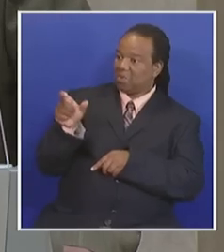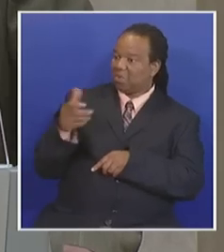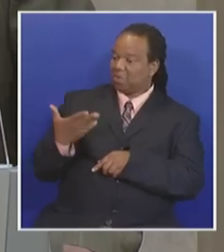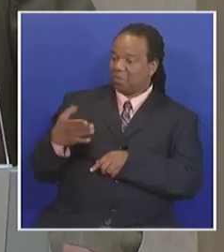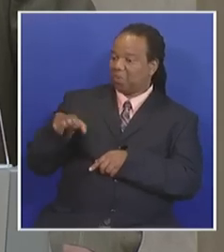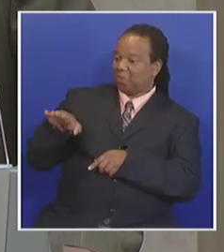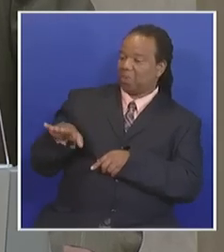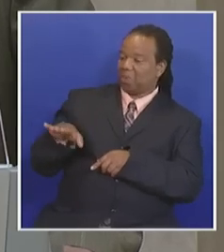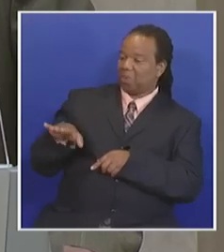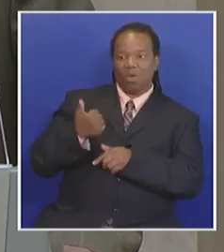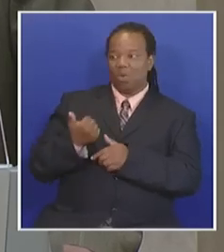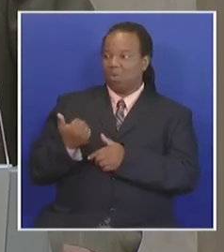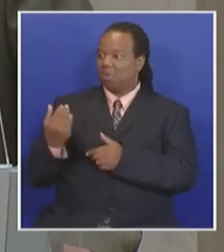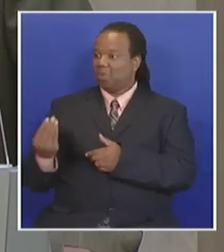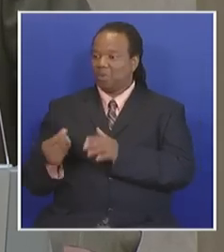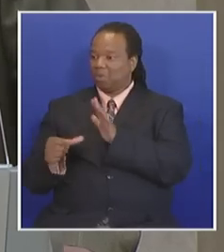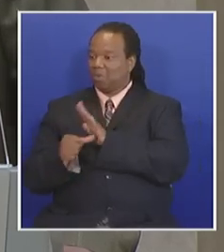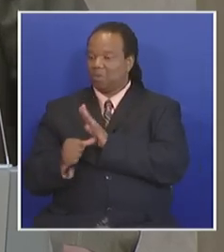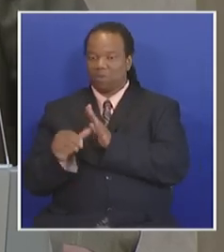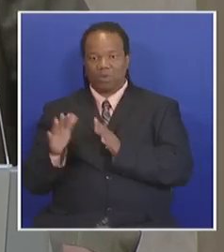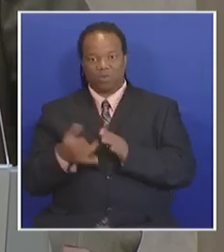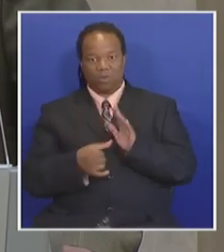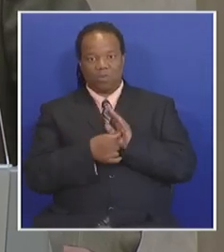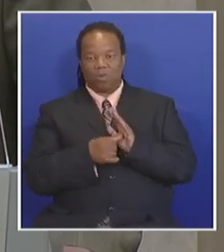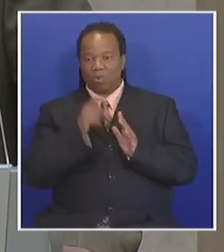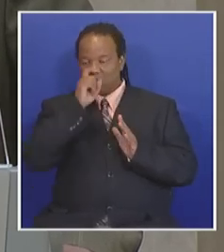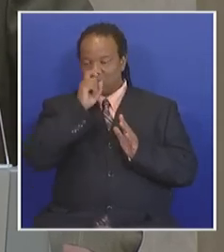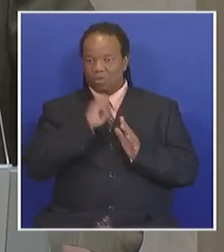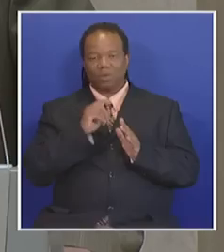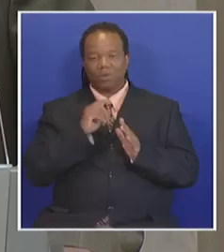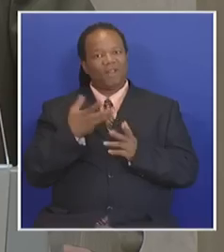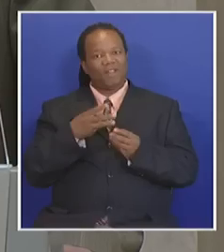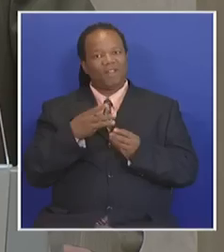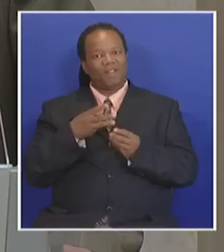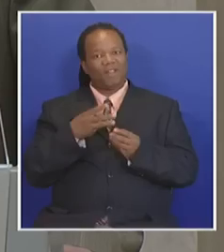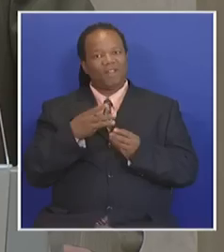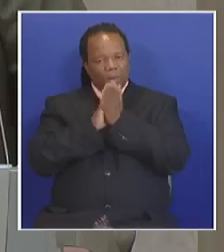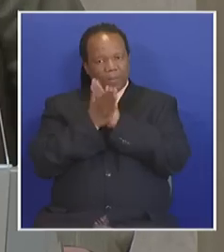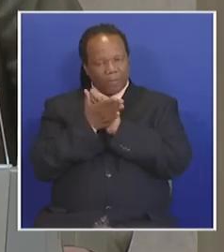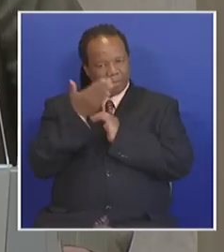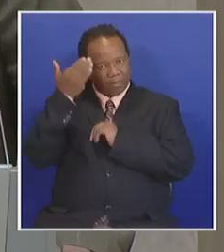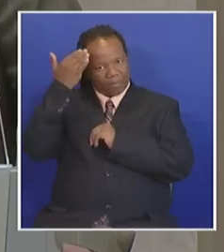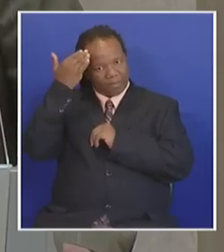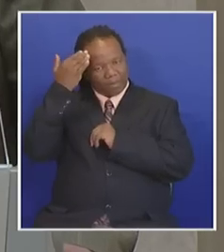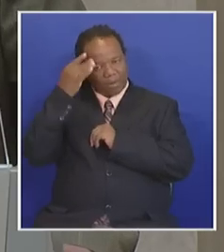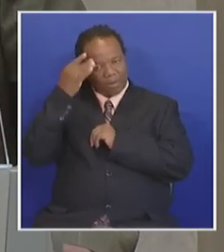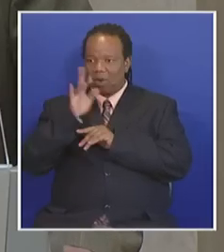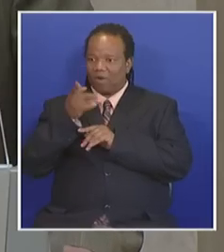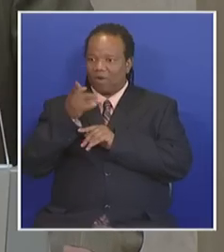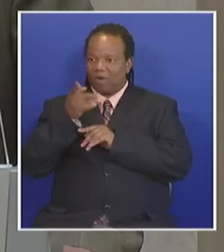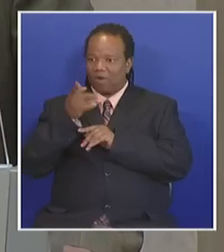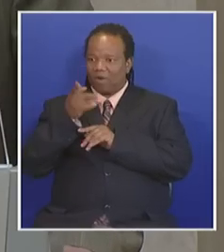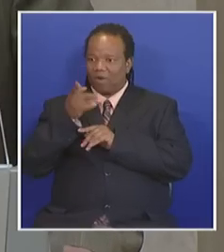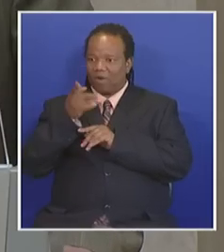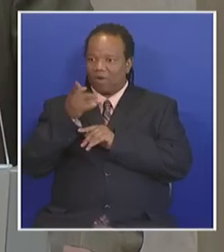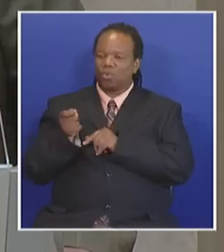self-centered falsehood that corrupts our minds into believing we are right to treat others as we would not